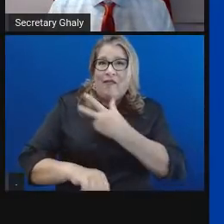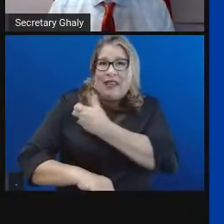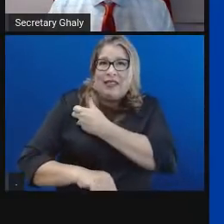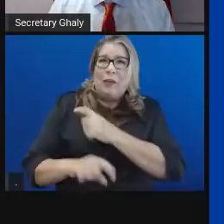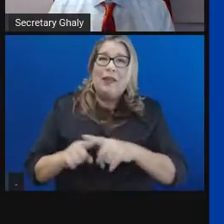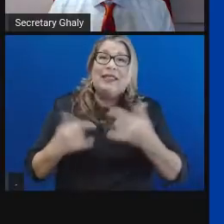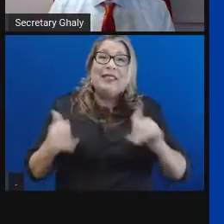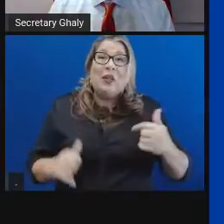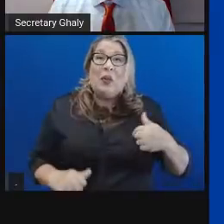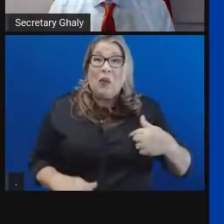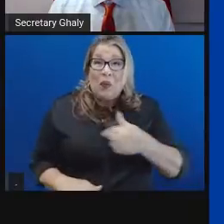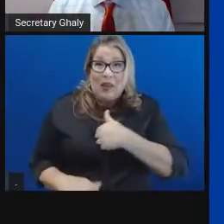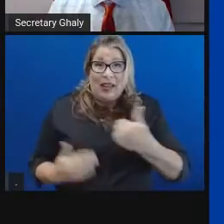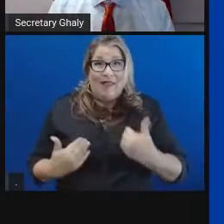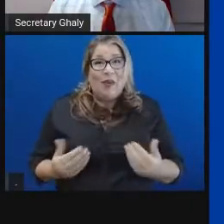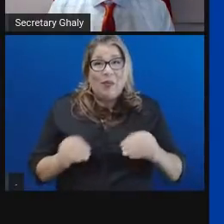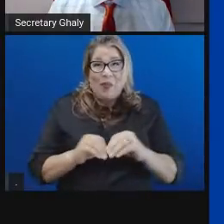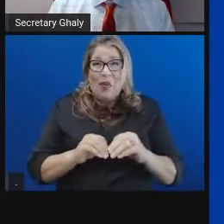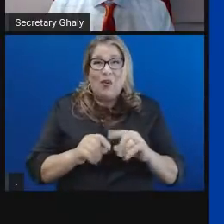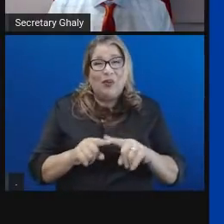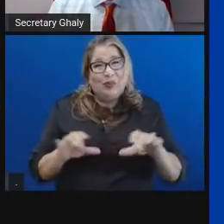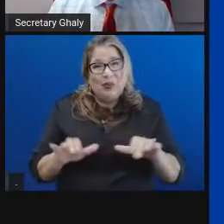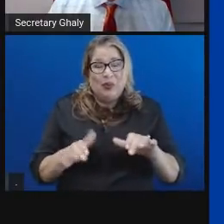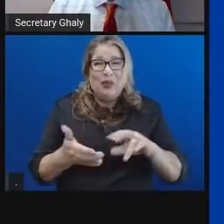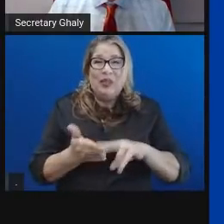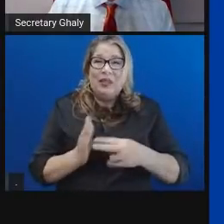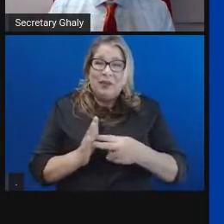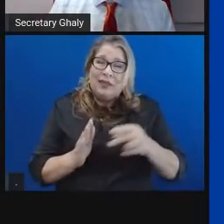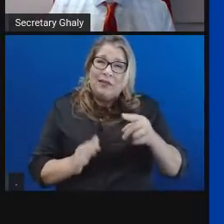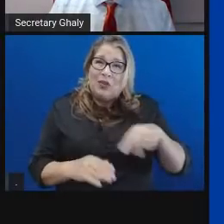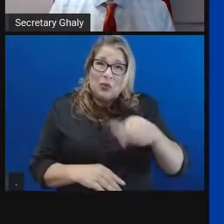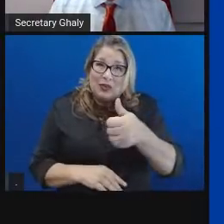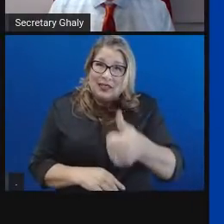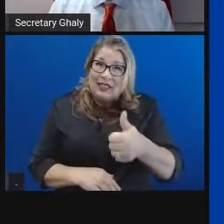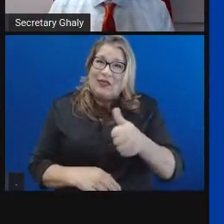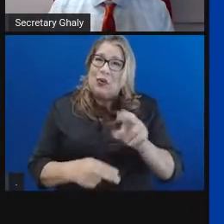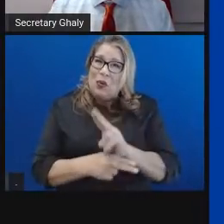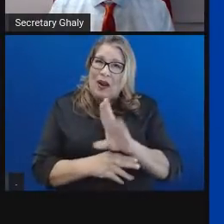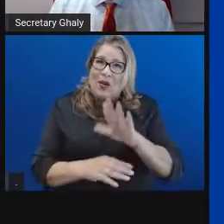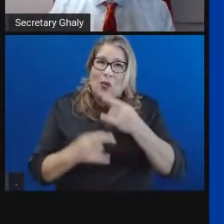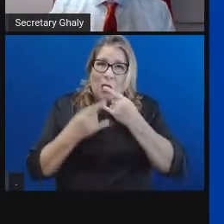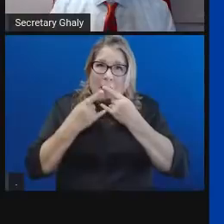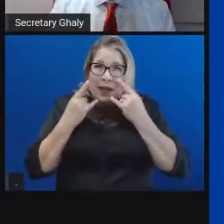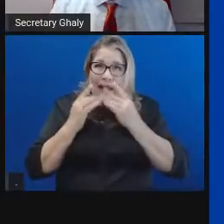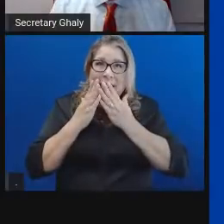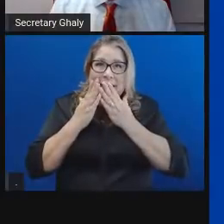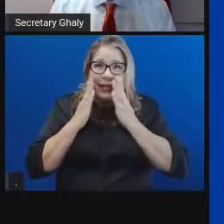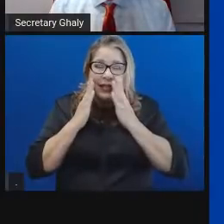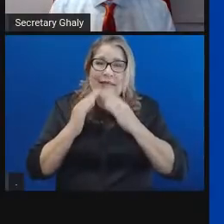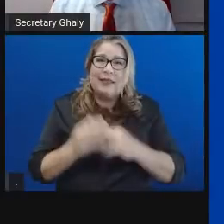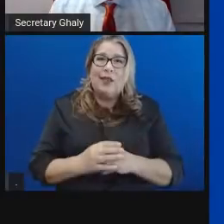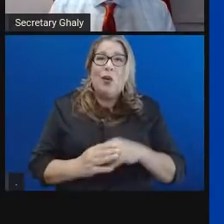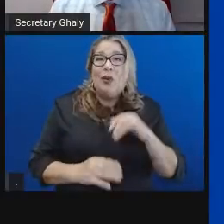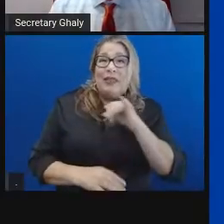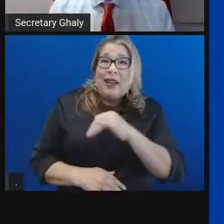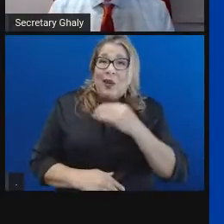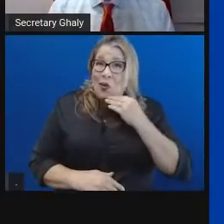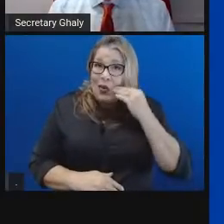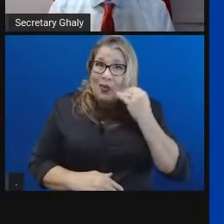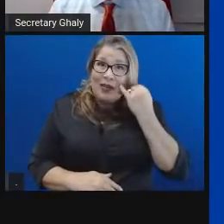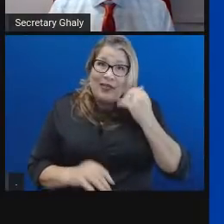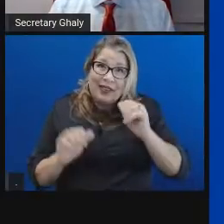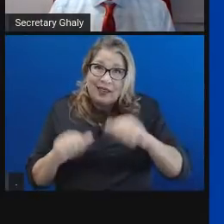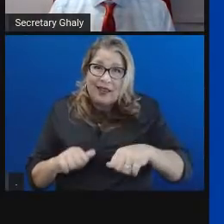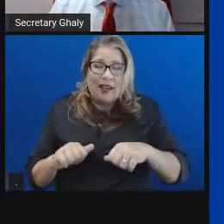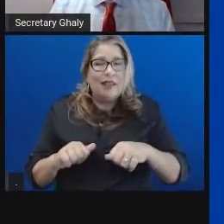as much as I can encourage you to keep considering wearing your mask, doing the things like staying at home when you can, I think it's